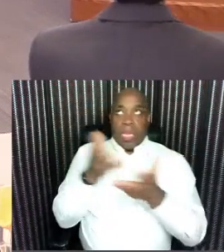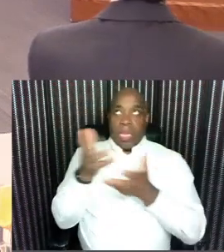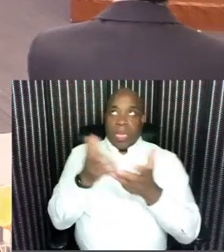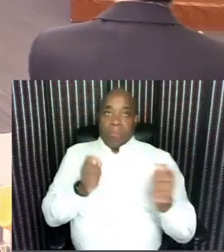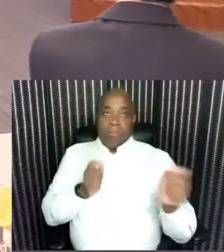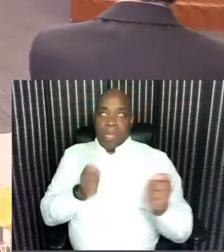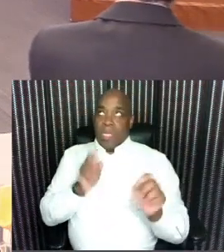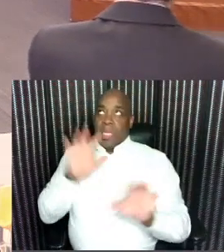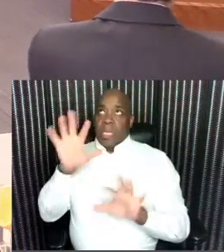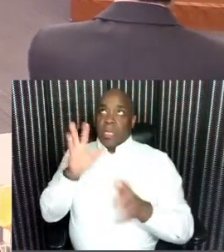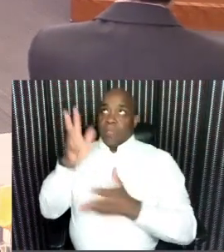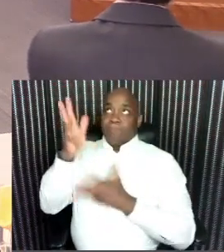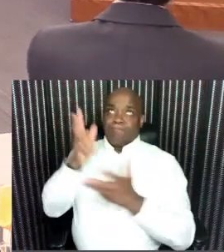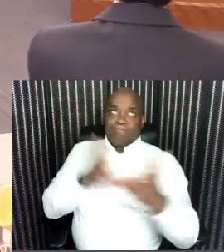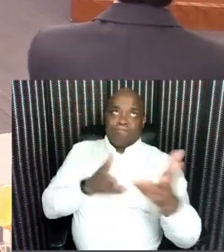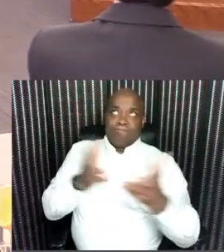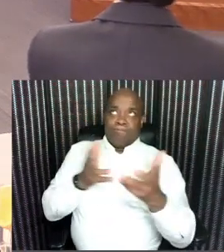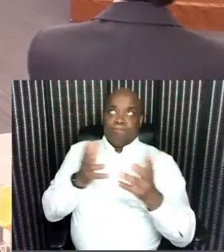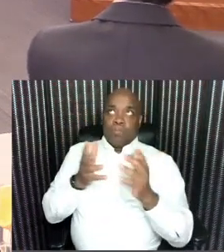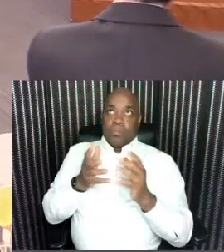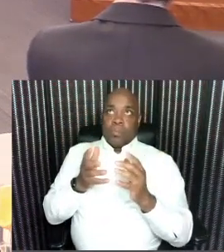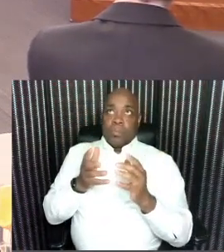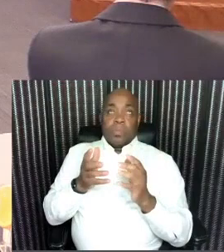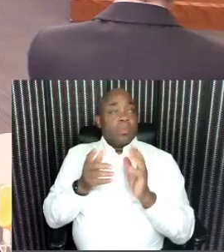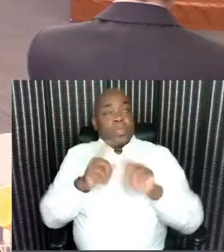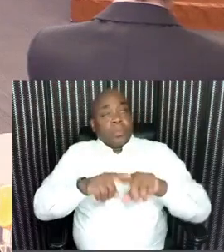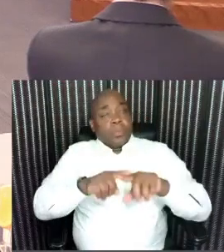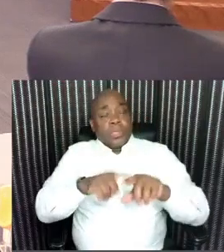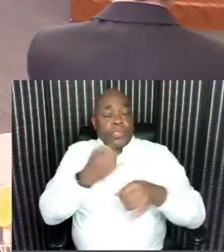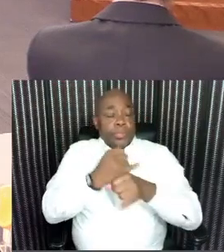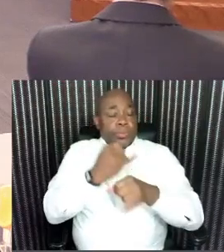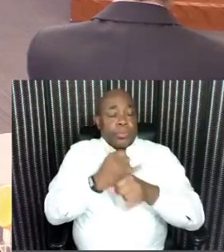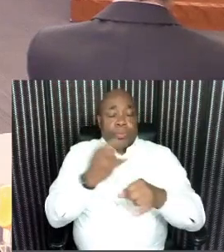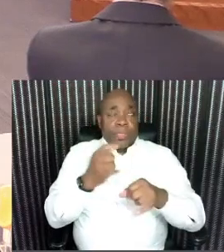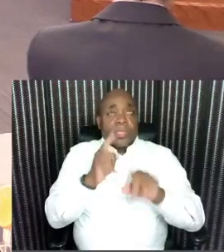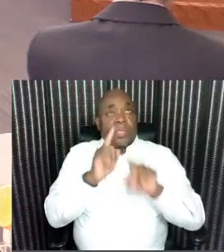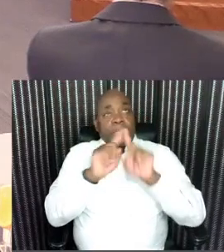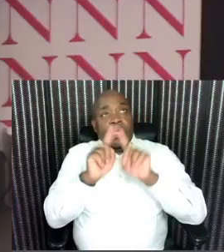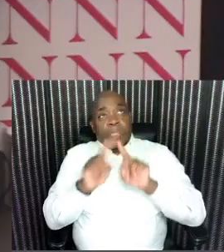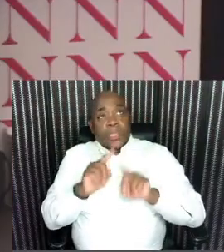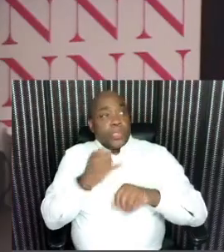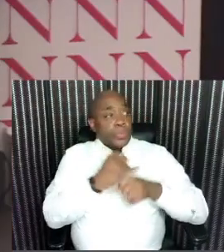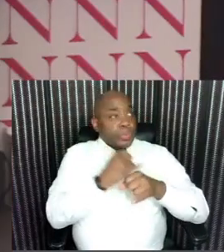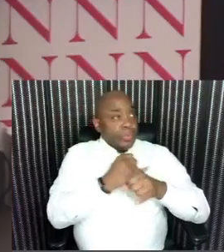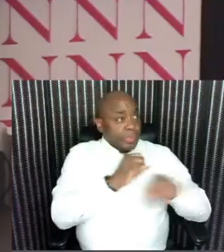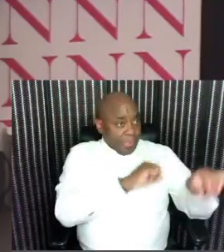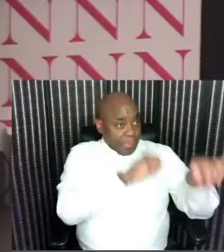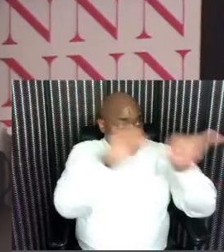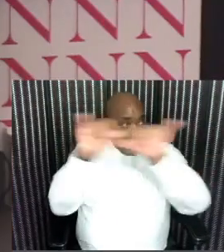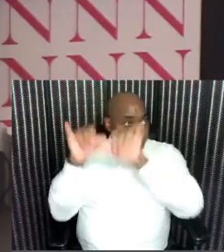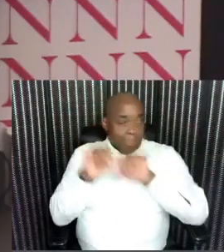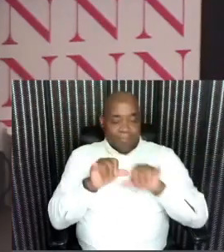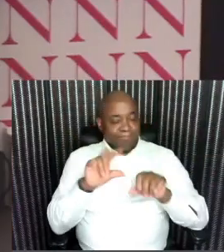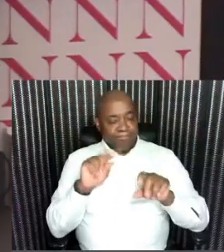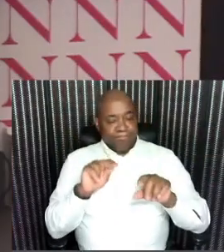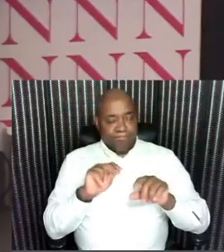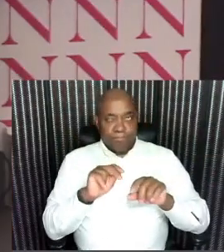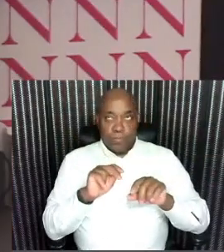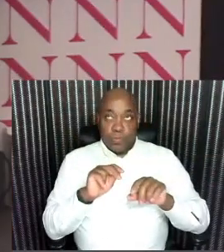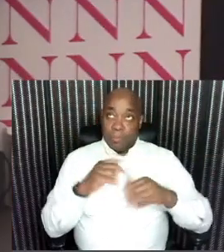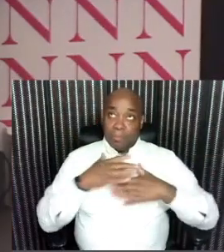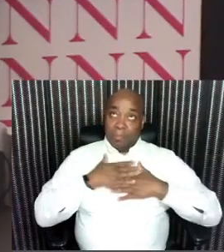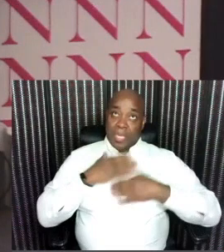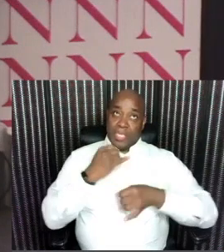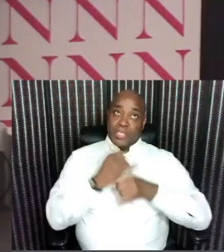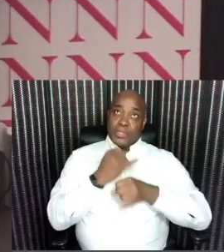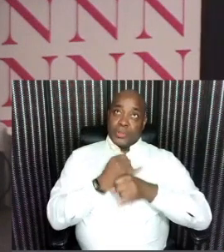some of it depends on the institution that you're at, because all institutions are not the same. And so, you know, what is your institution's narrative becomes